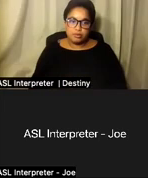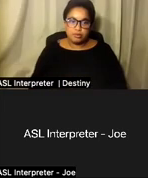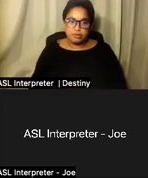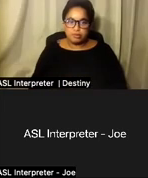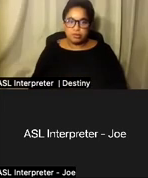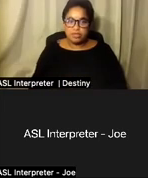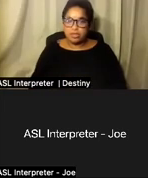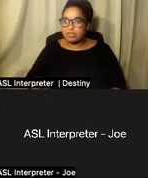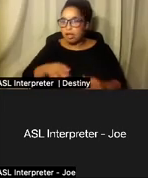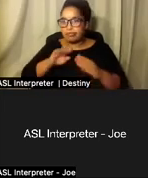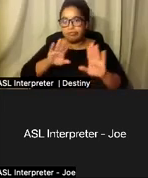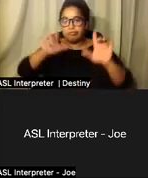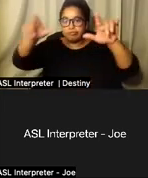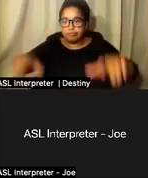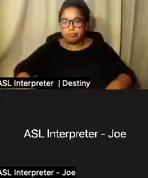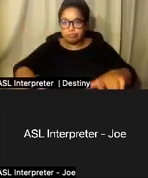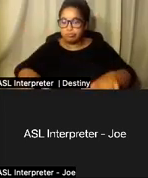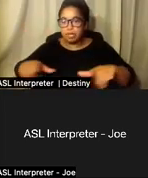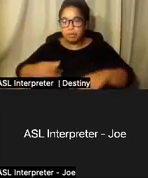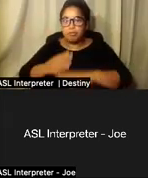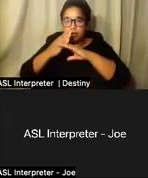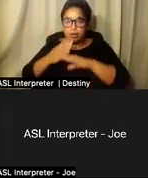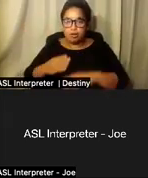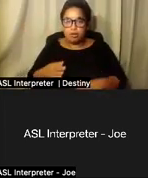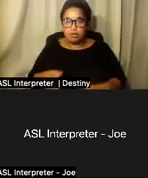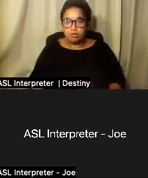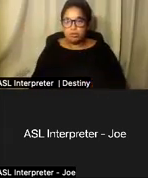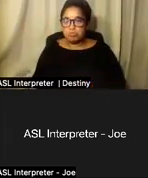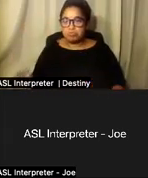off or anything like that. And so now we even it up a little bit